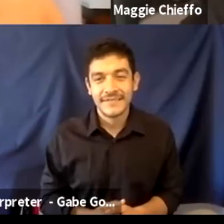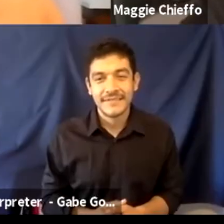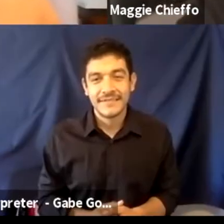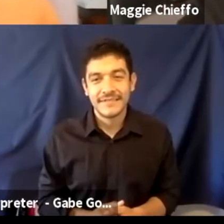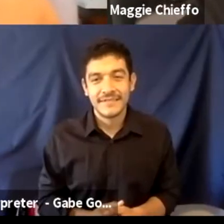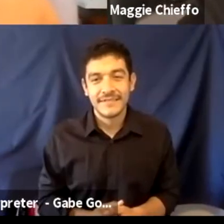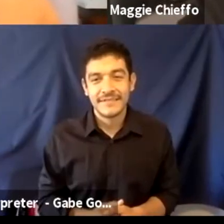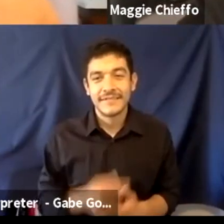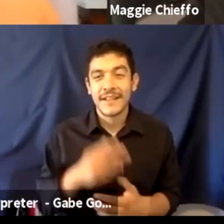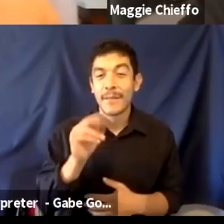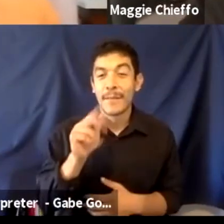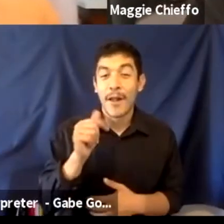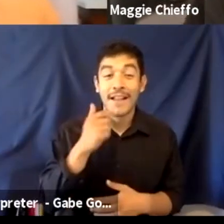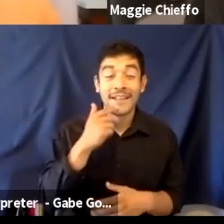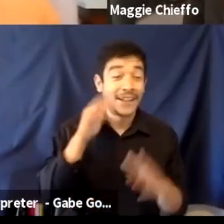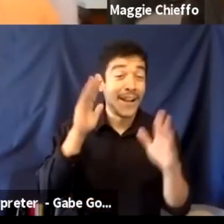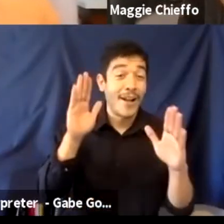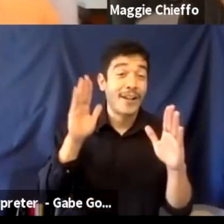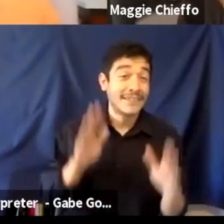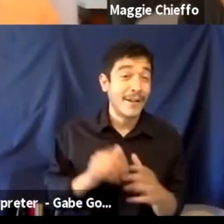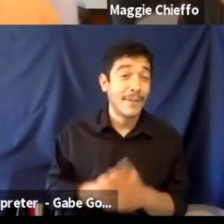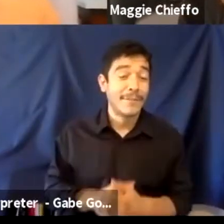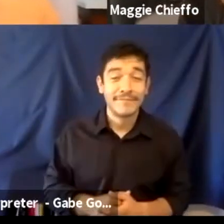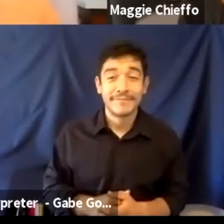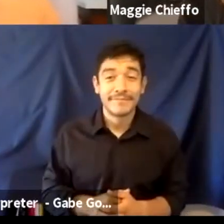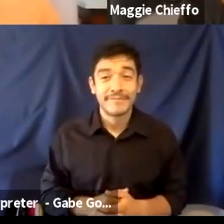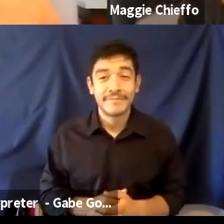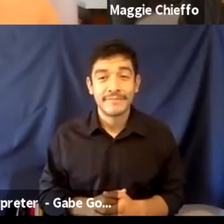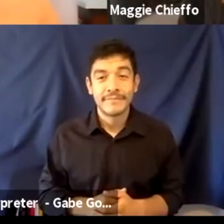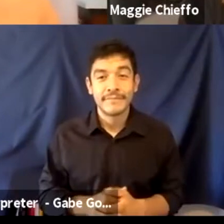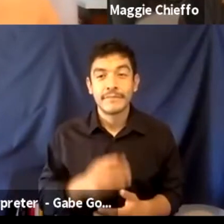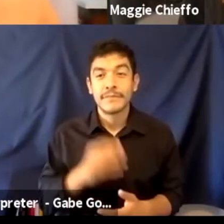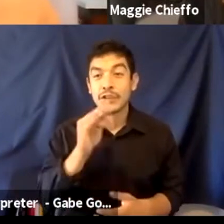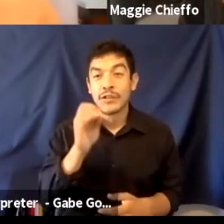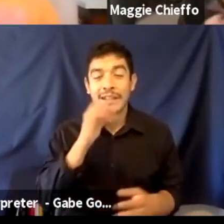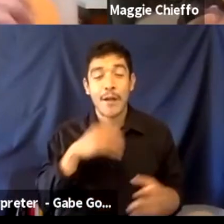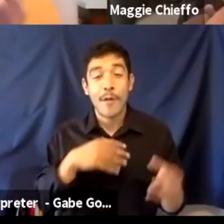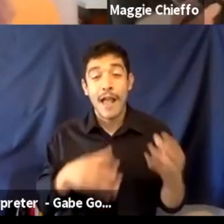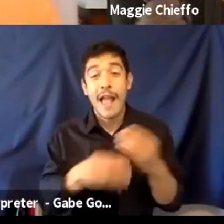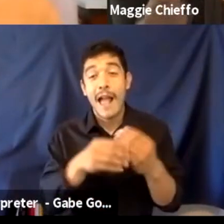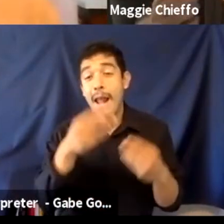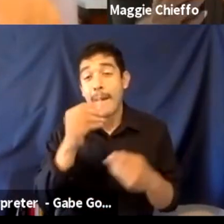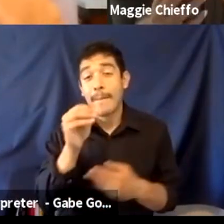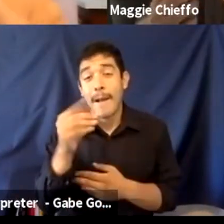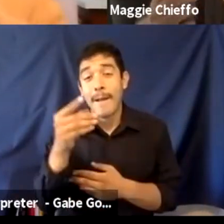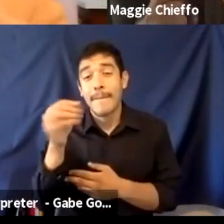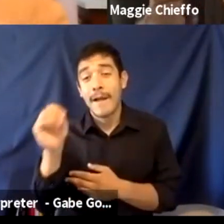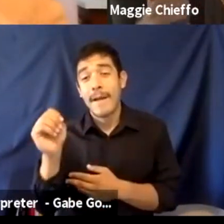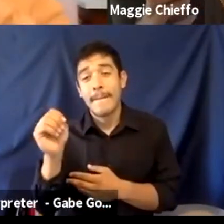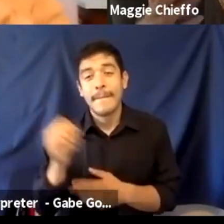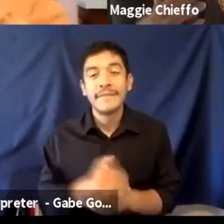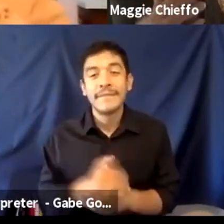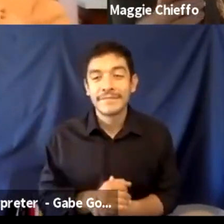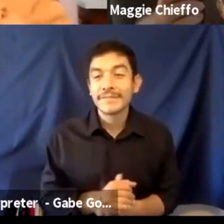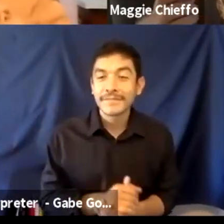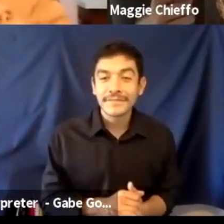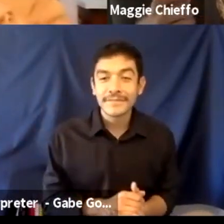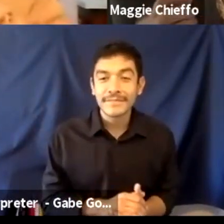I like Awesome. the pom-poms in it. The one with the pom-poms. It's really fun. Let me see if I can get it to show.